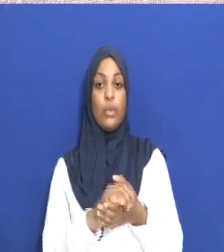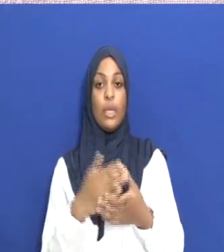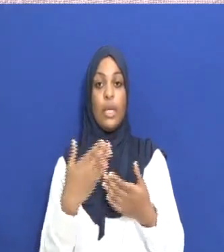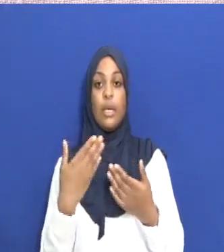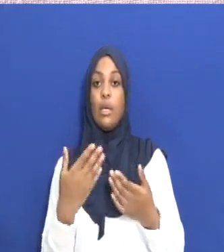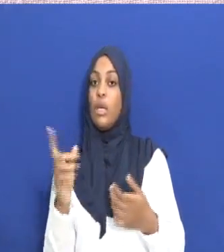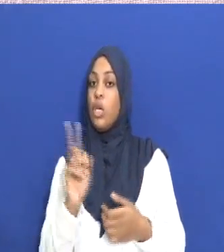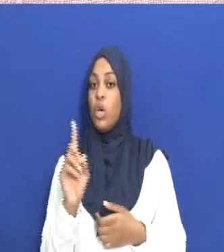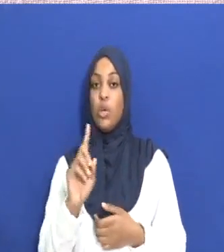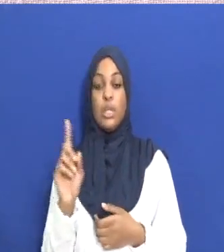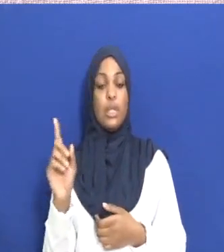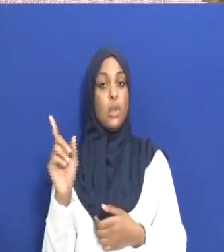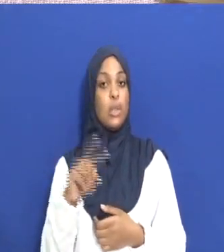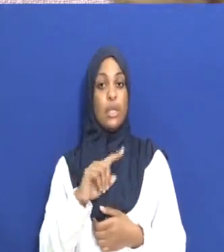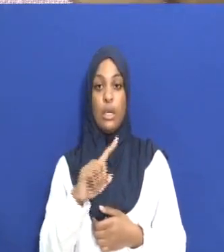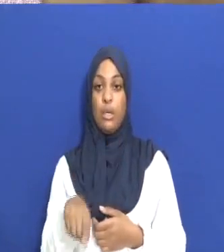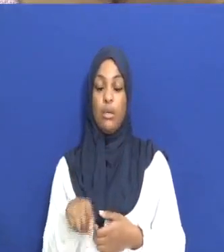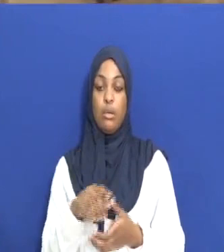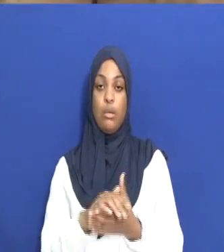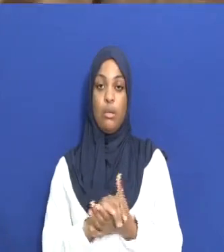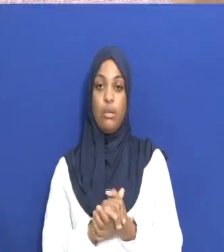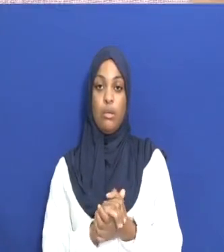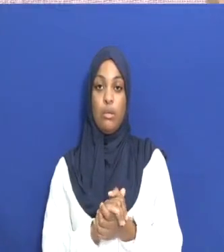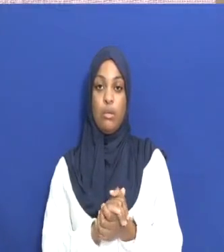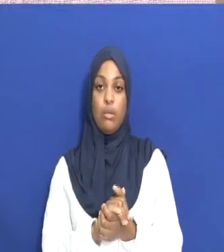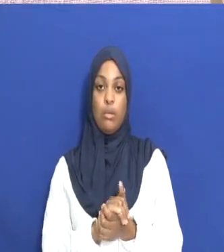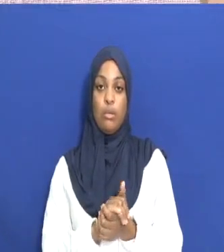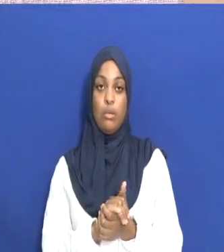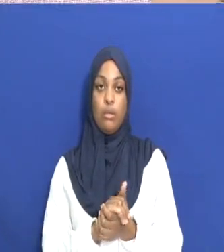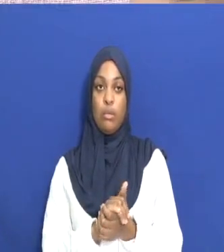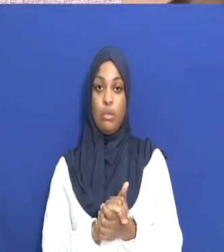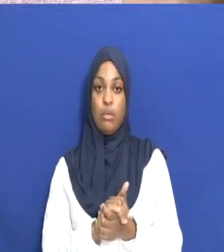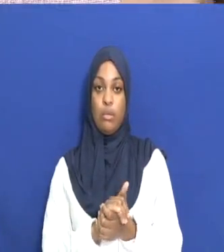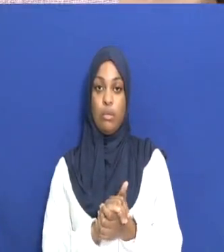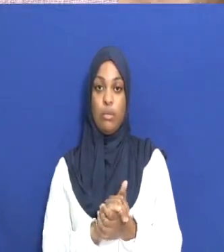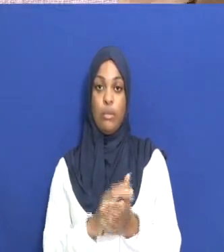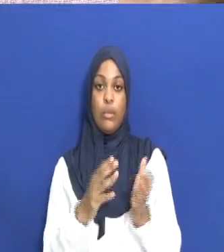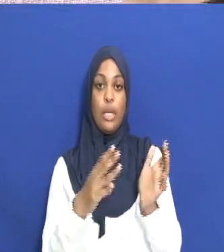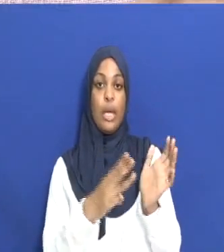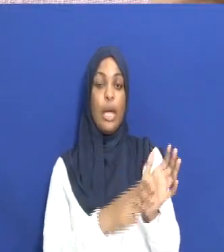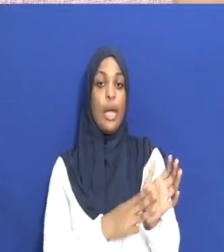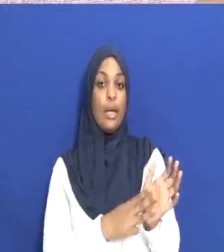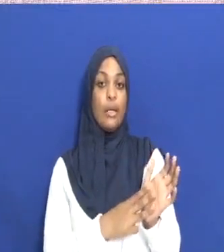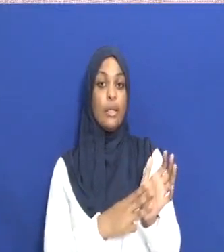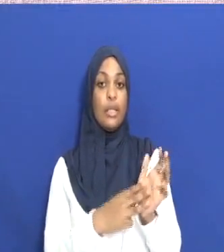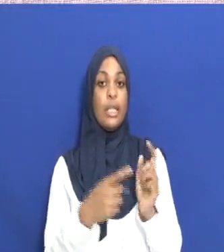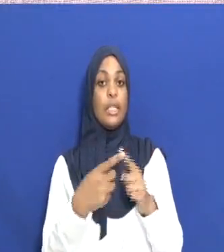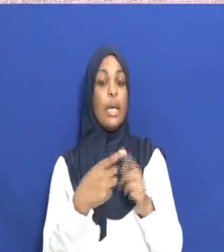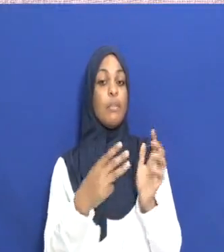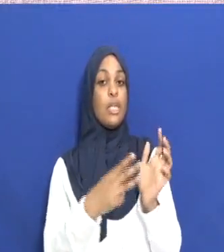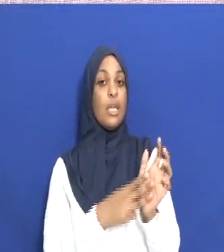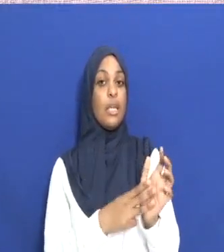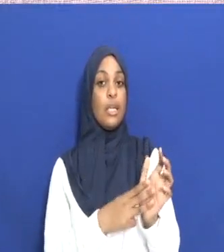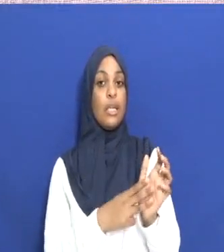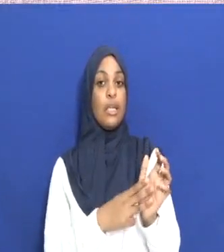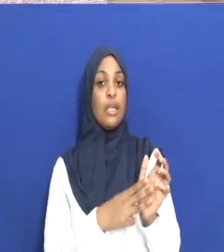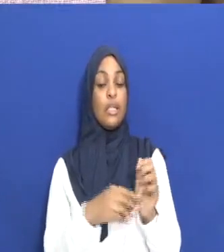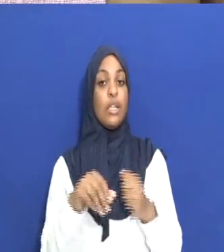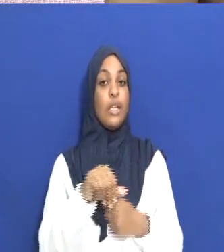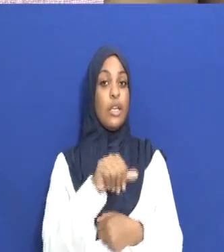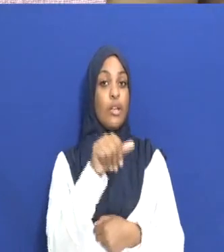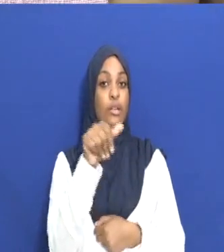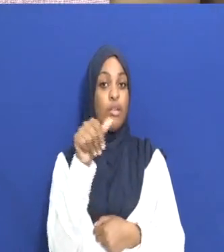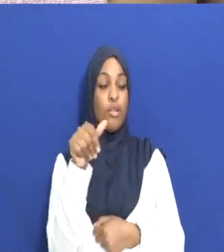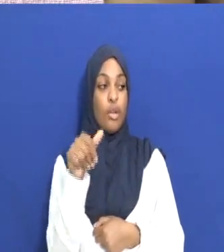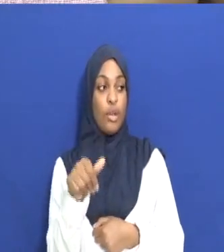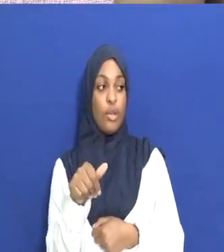not right. What we are saying here is 8 multiply itself 2 times. We have the first